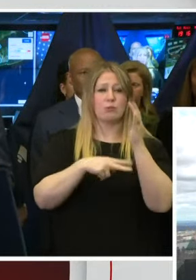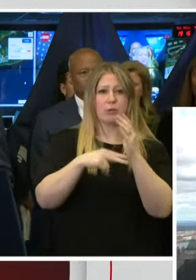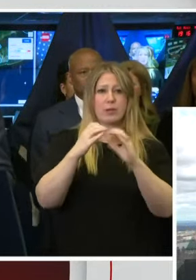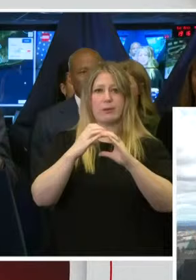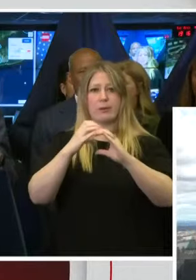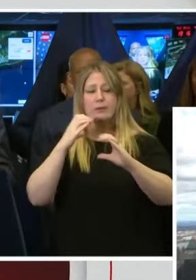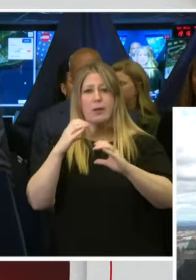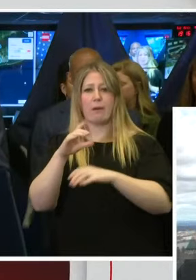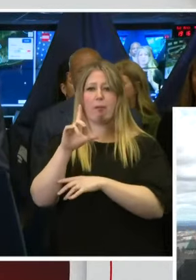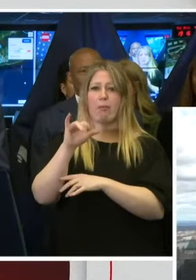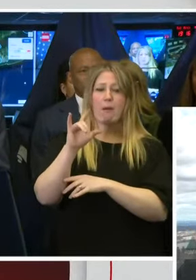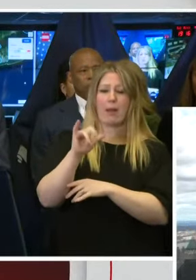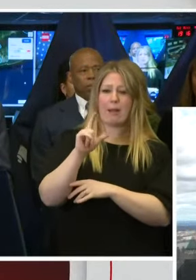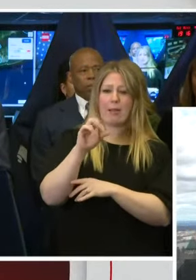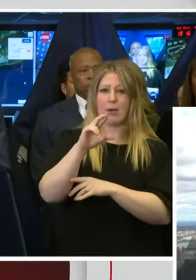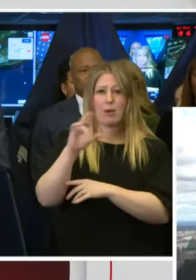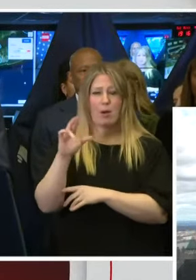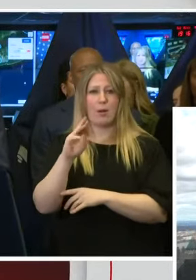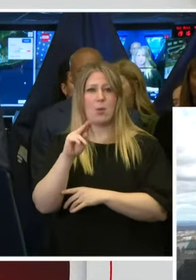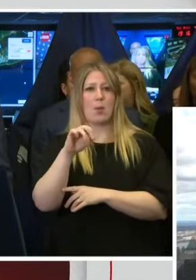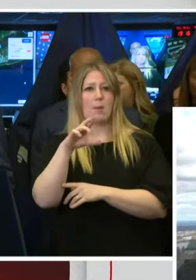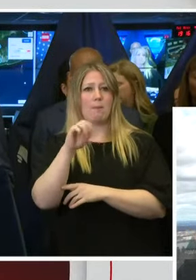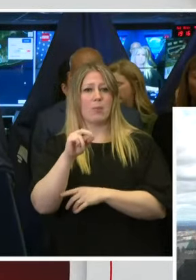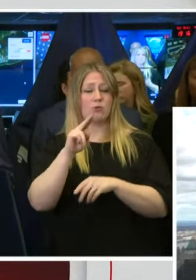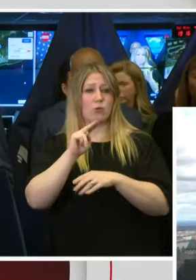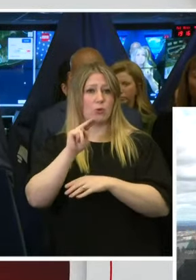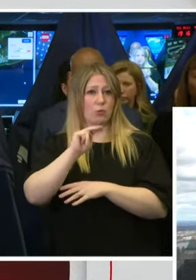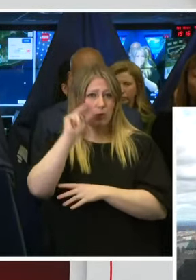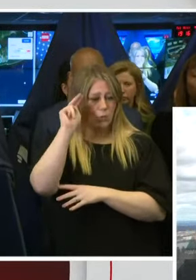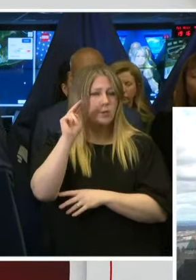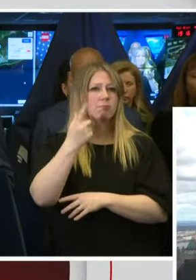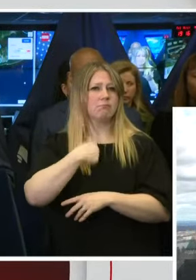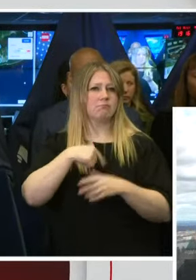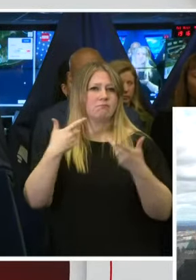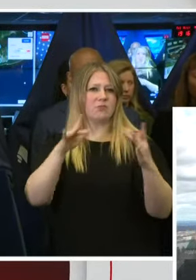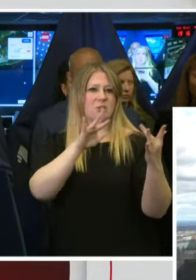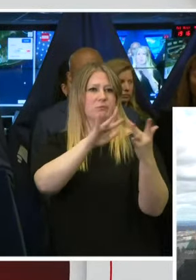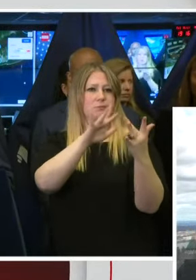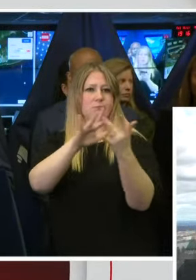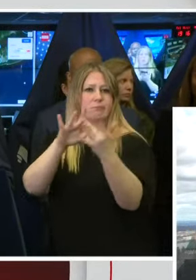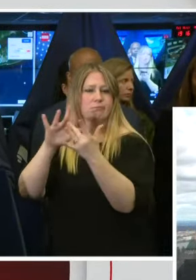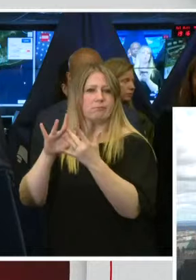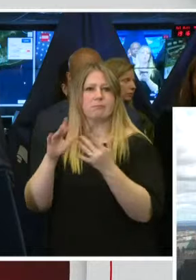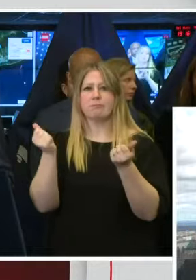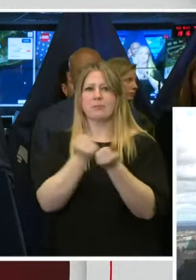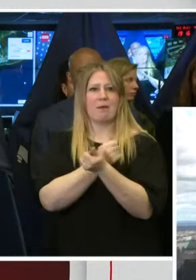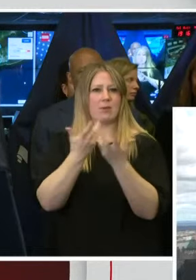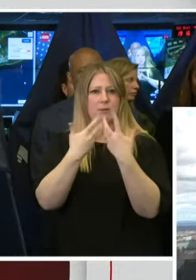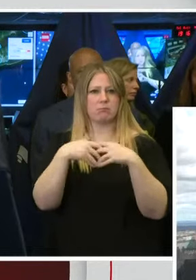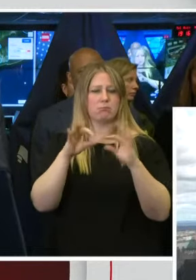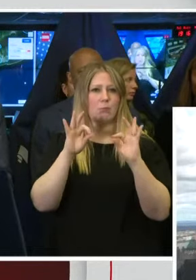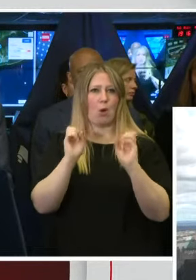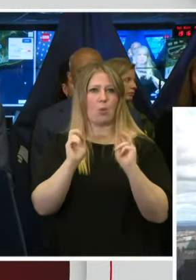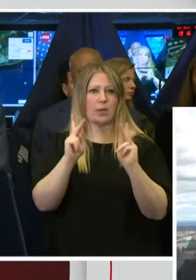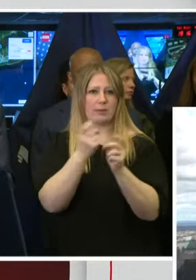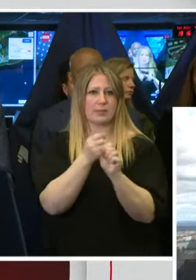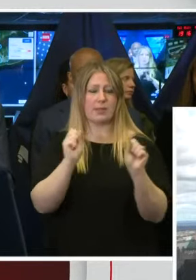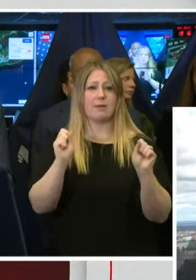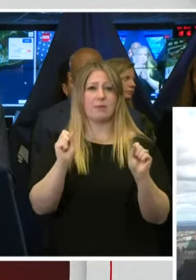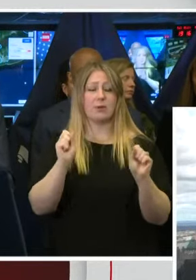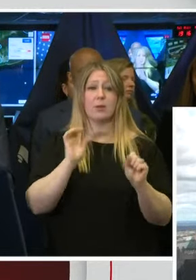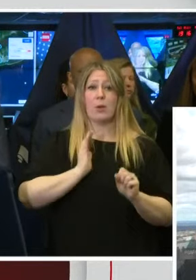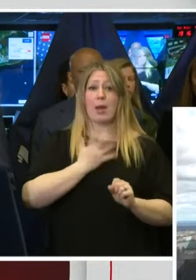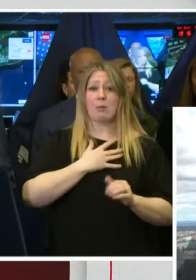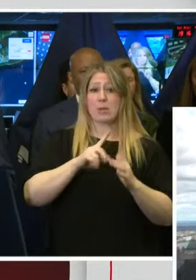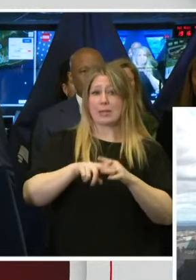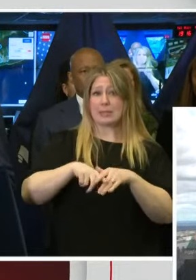City Transit, Long Island Railroad, and Metro North. Initial inspections of all the facilities have been completed, and there are initial further